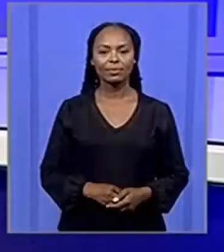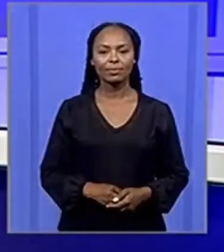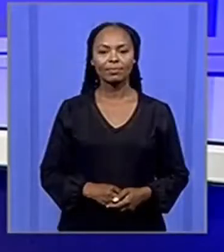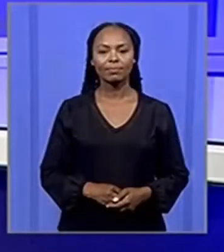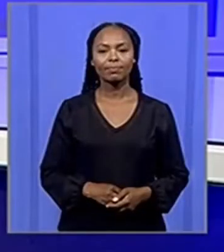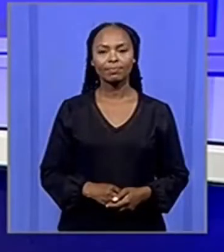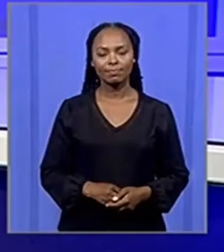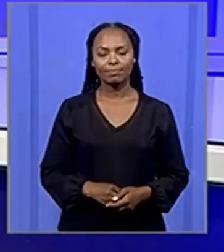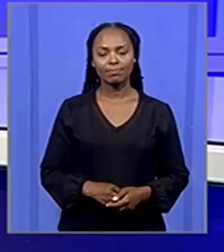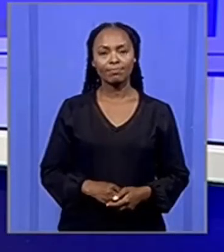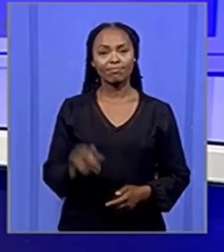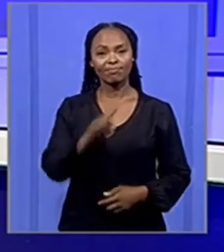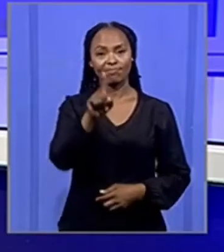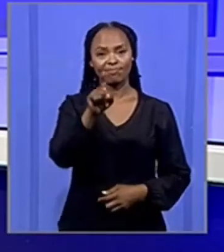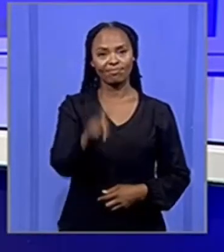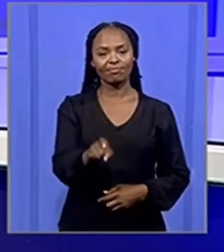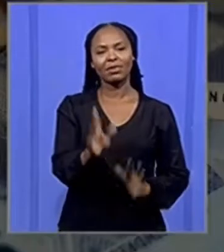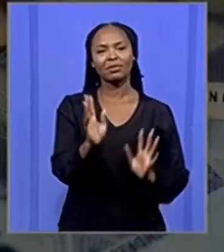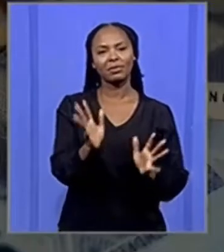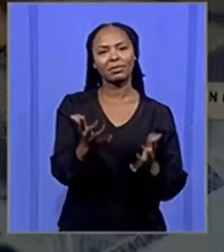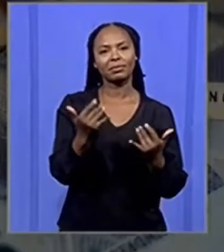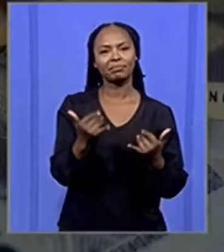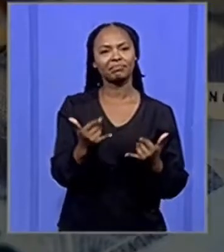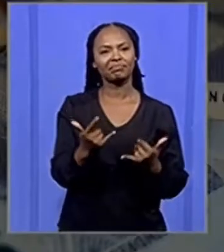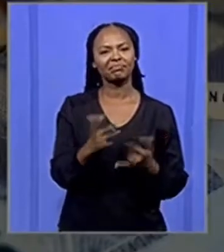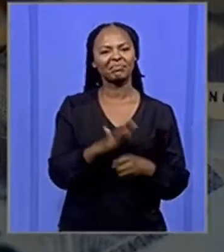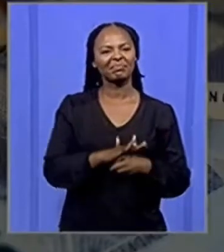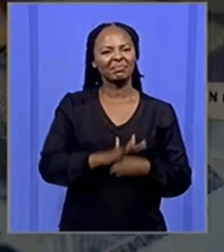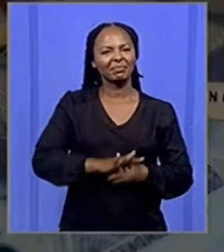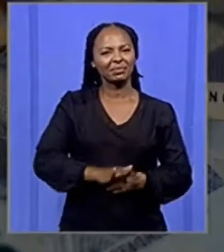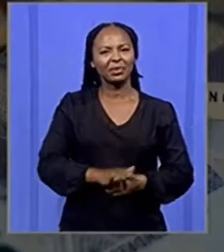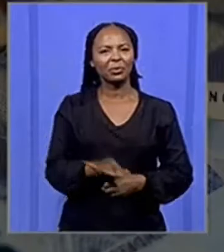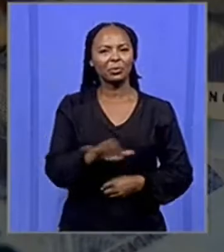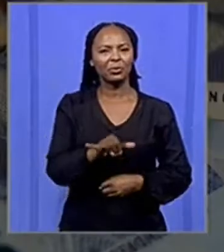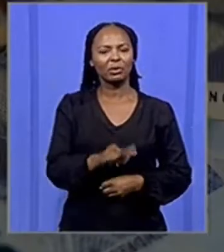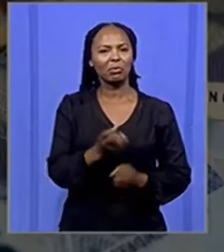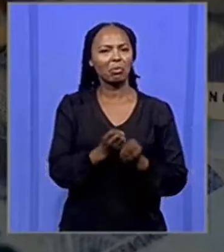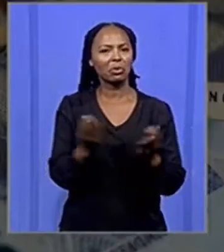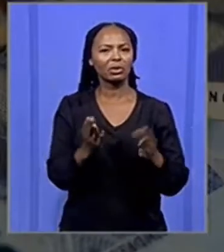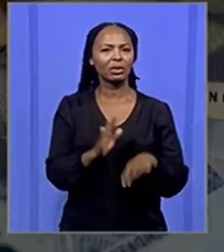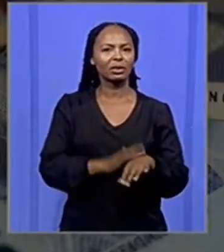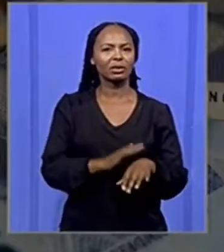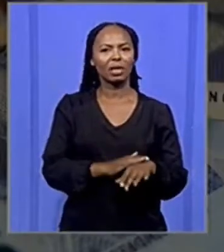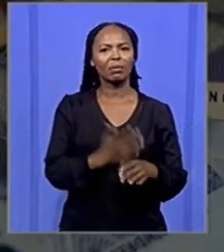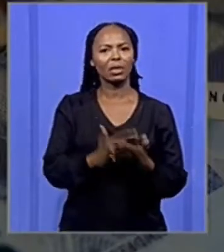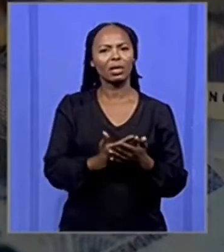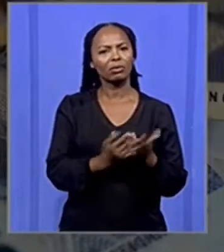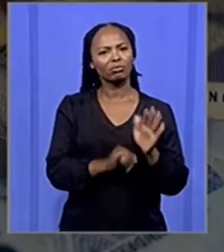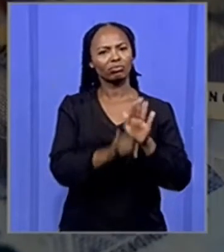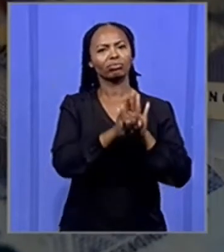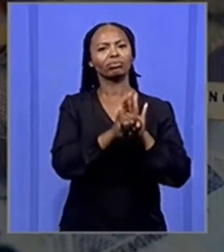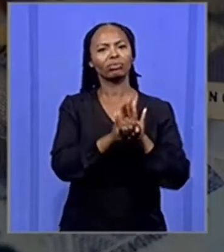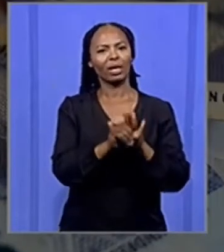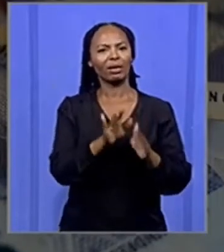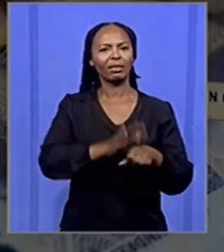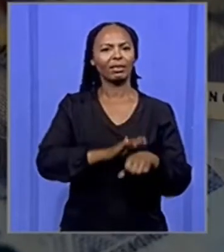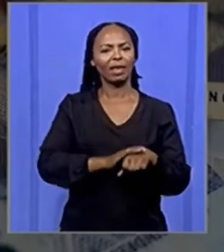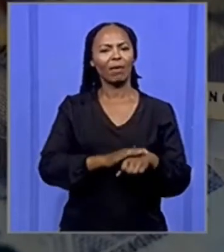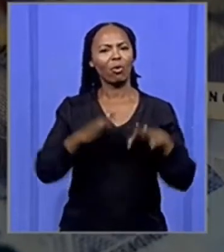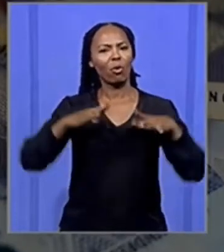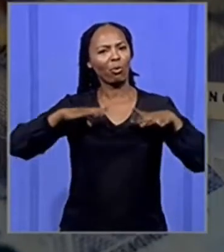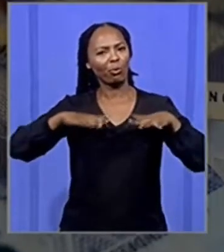Pejana re botšišitše gore na ke kgatelelo ya mohutamang yeo gantši e tšwelelago nakong ye ya sehla sa maikhutšo